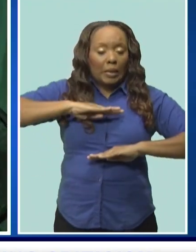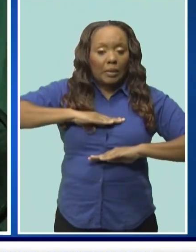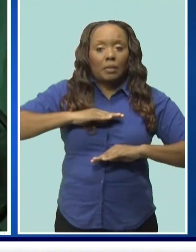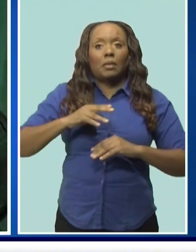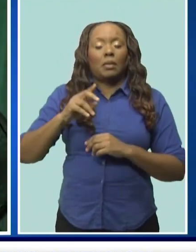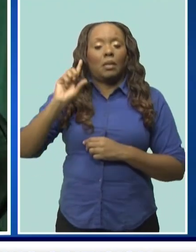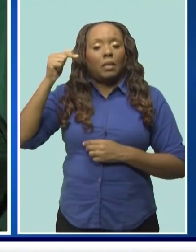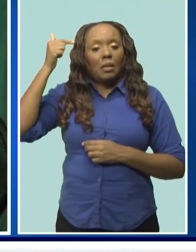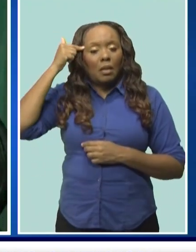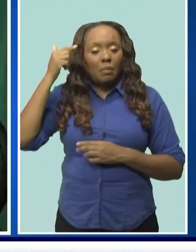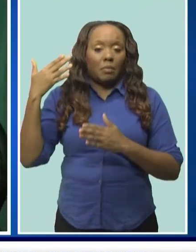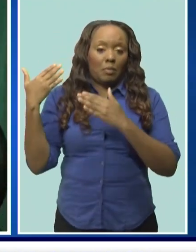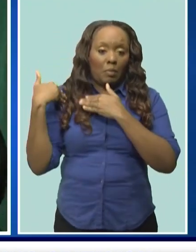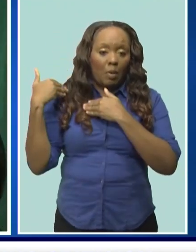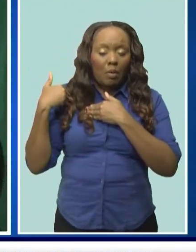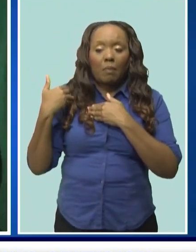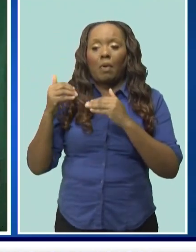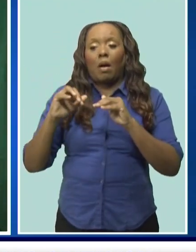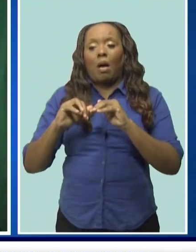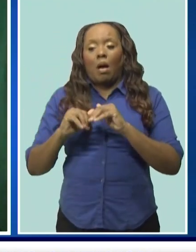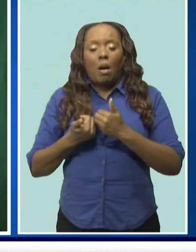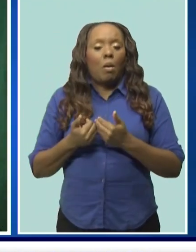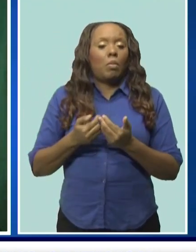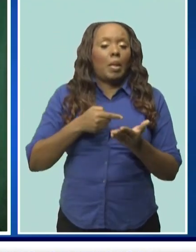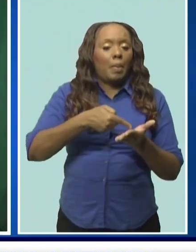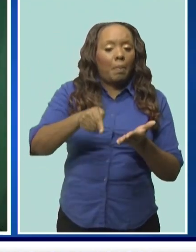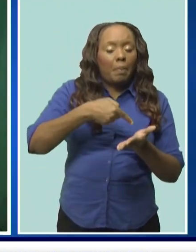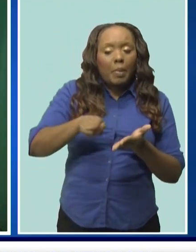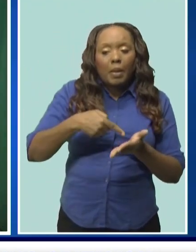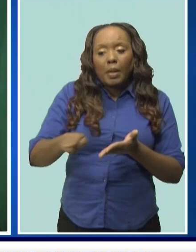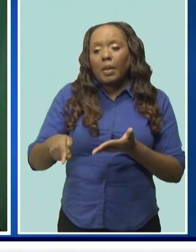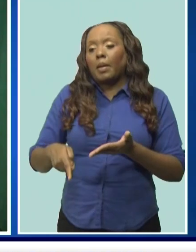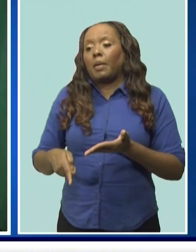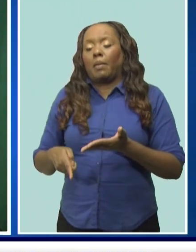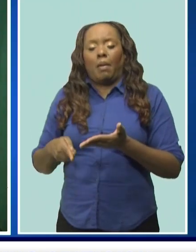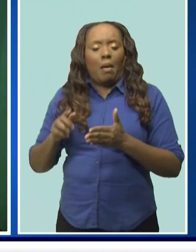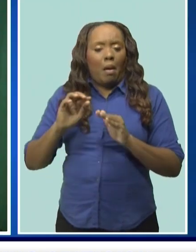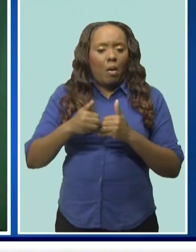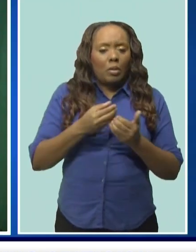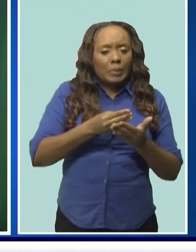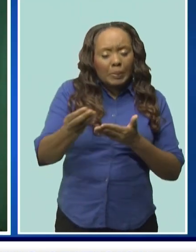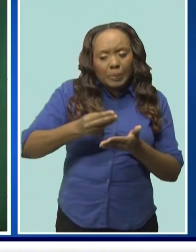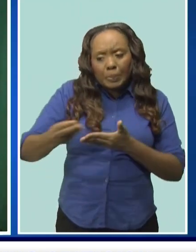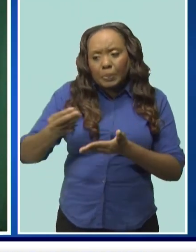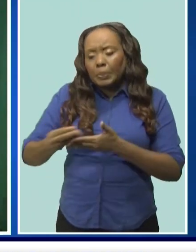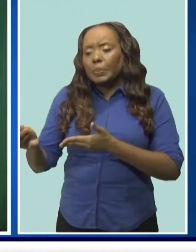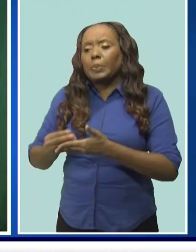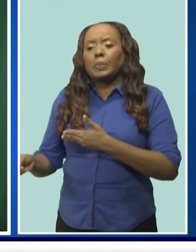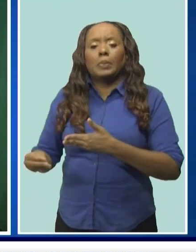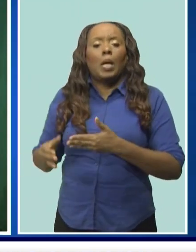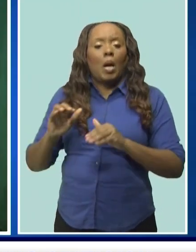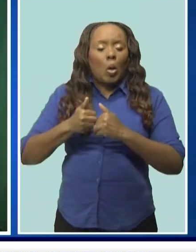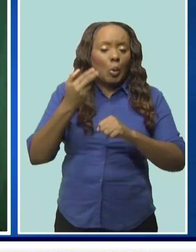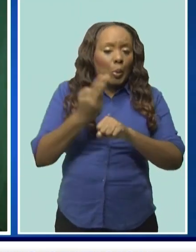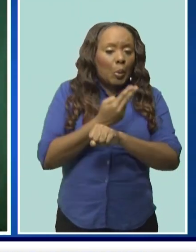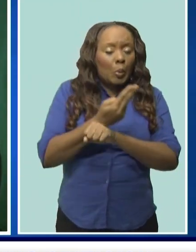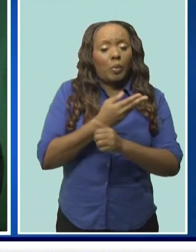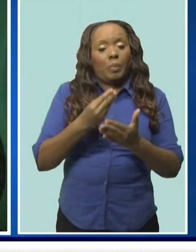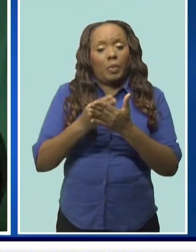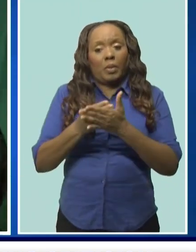in its expenditure. We are being responsible in our custody of the public purse, and any expenditure